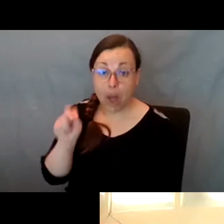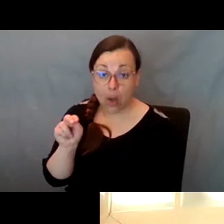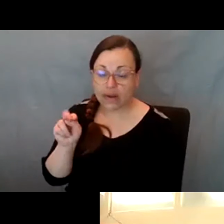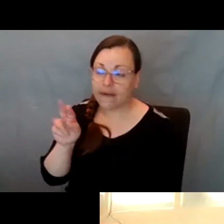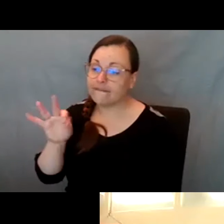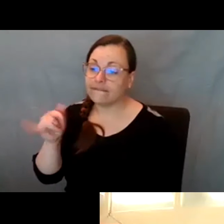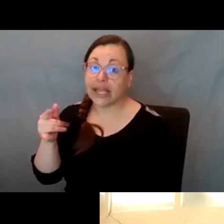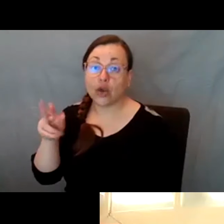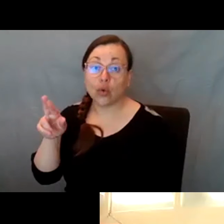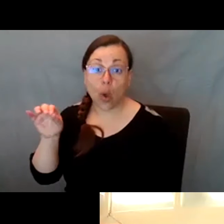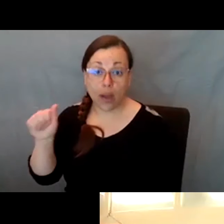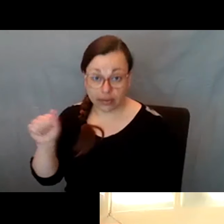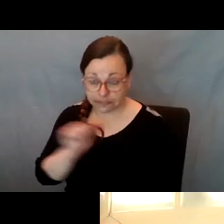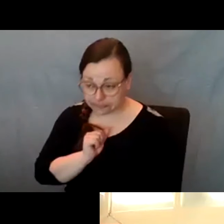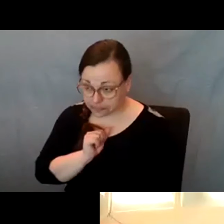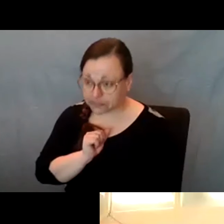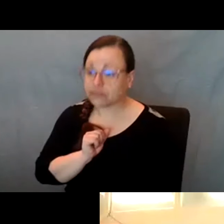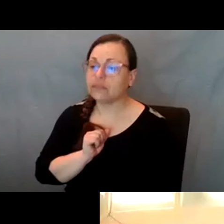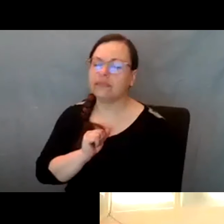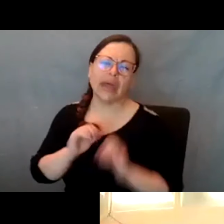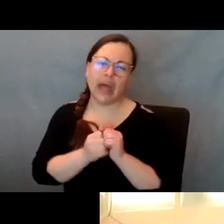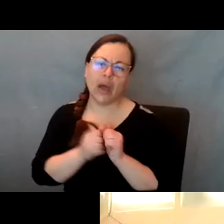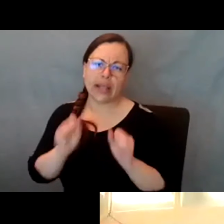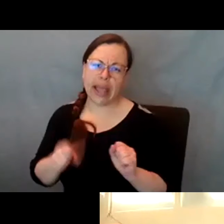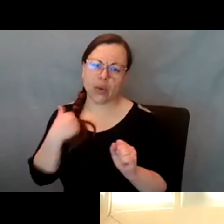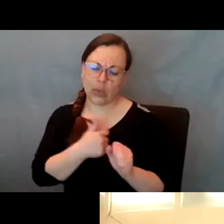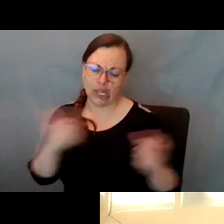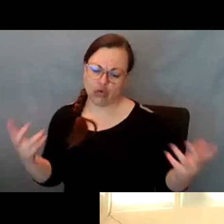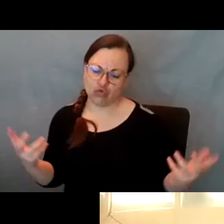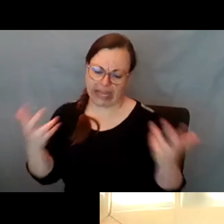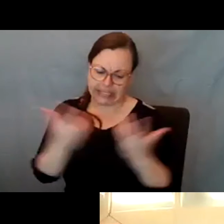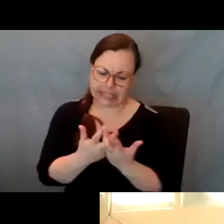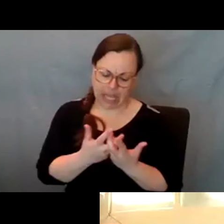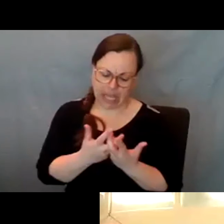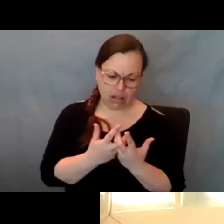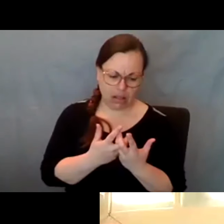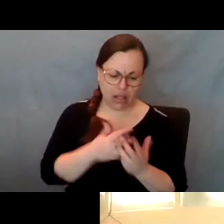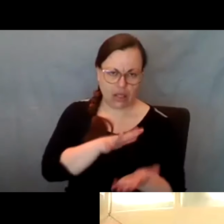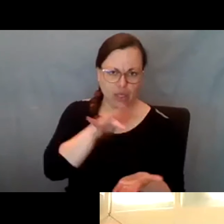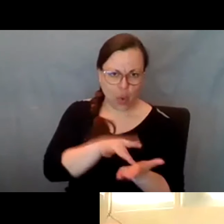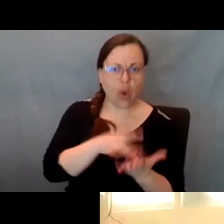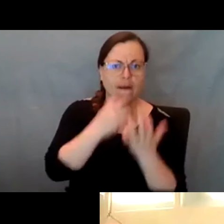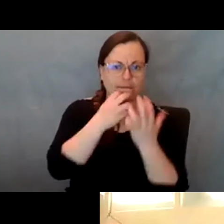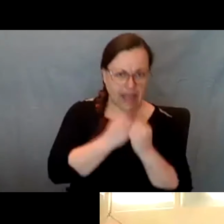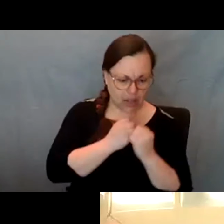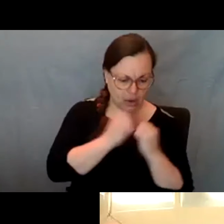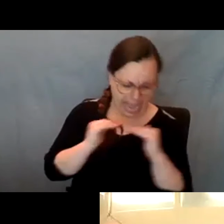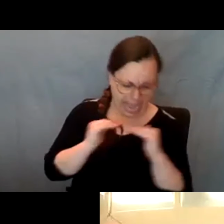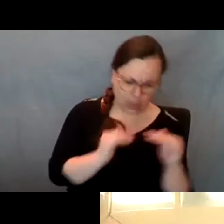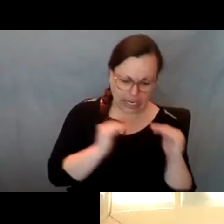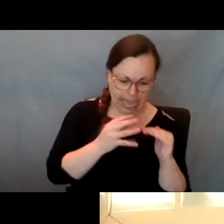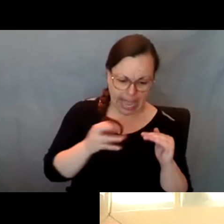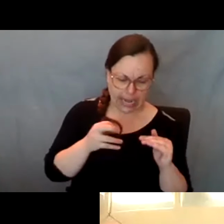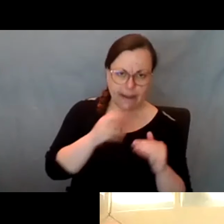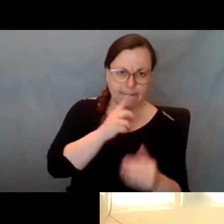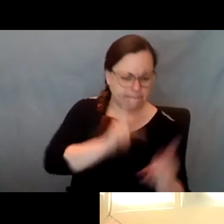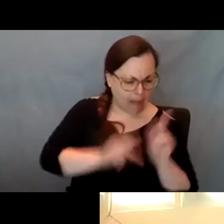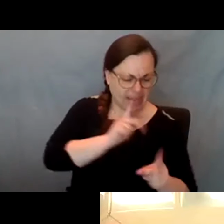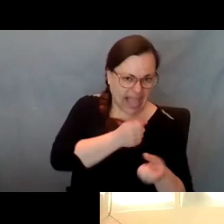Figueroa. So how can we reconcile the core value of equity and public advocacy with